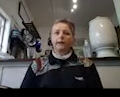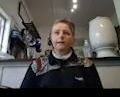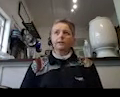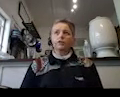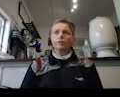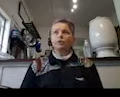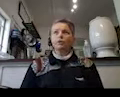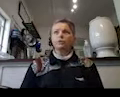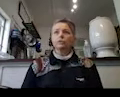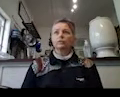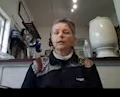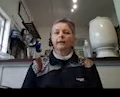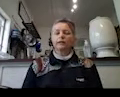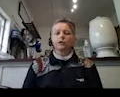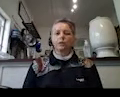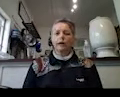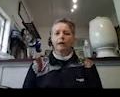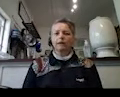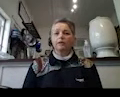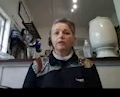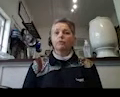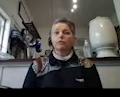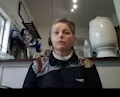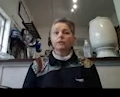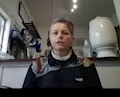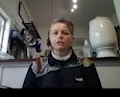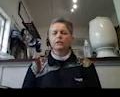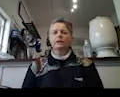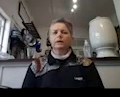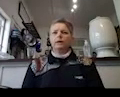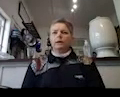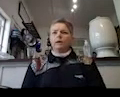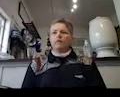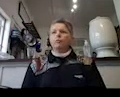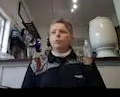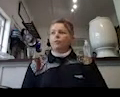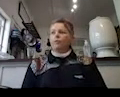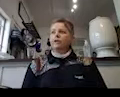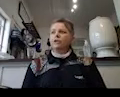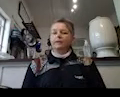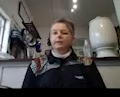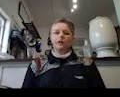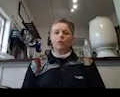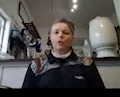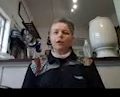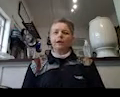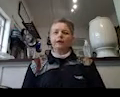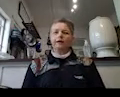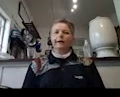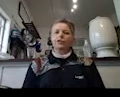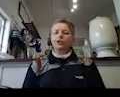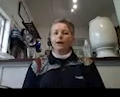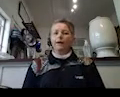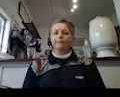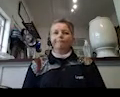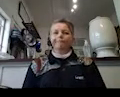a case in a tribunal relating to a consumer law issue, if you bought a fridge and it stopped working